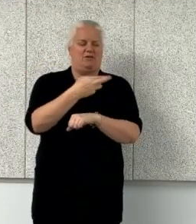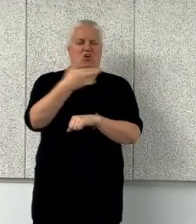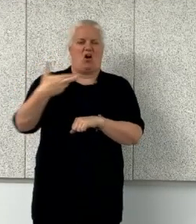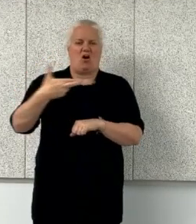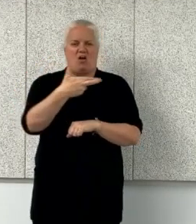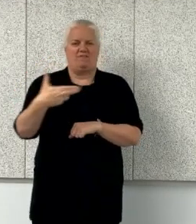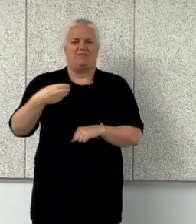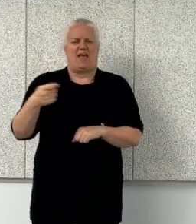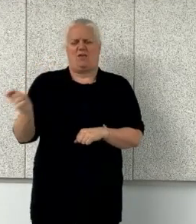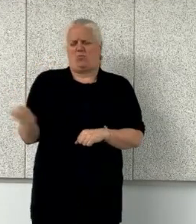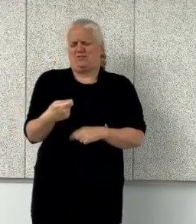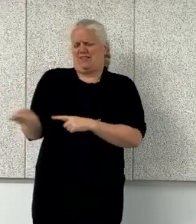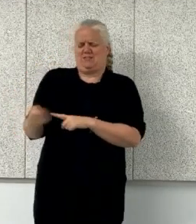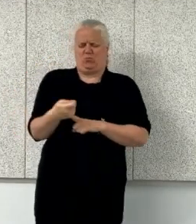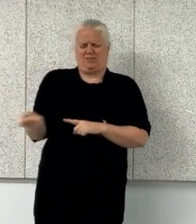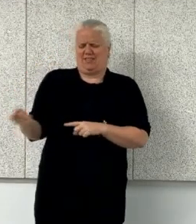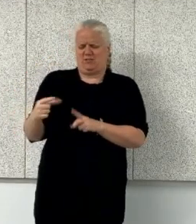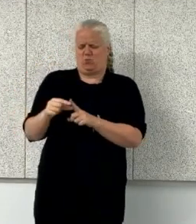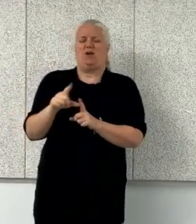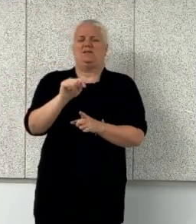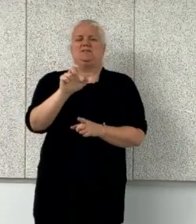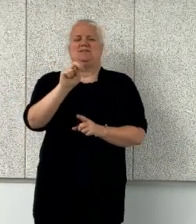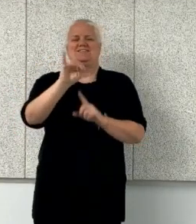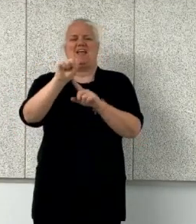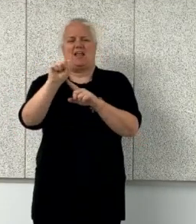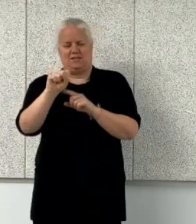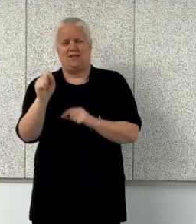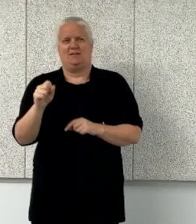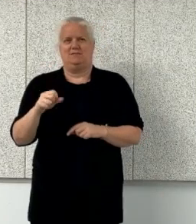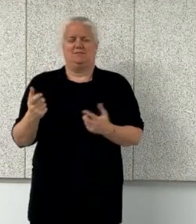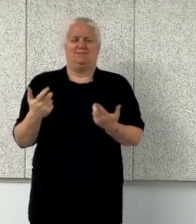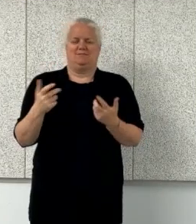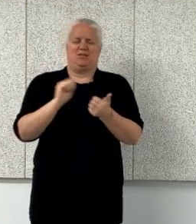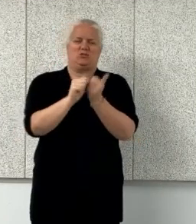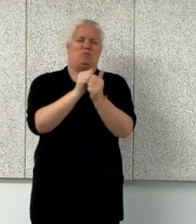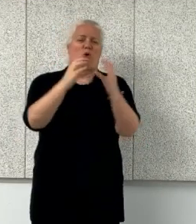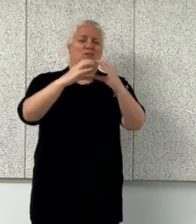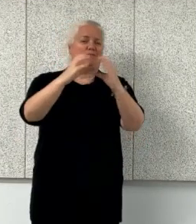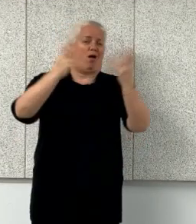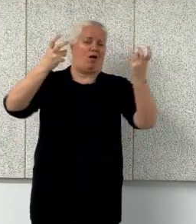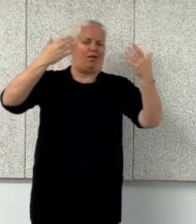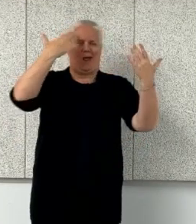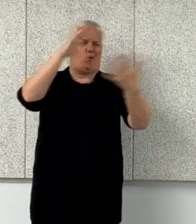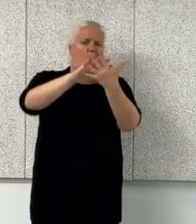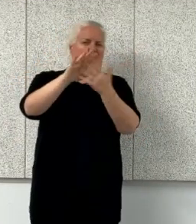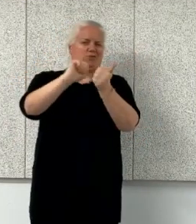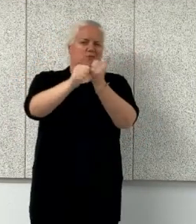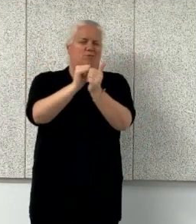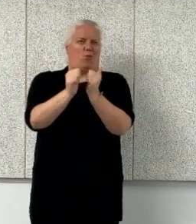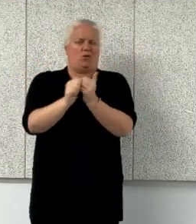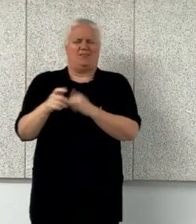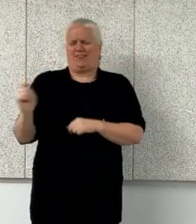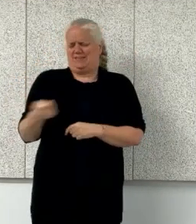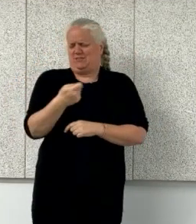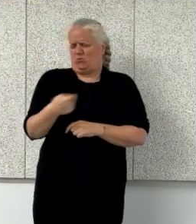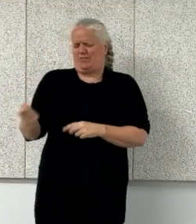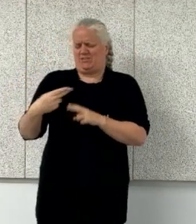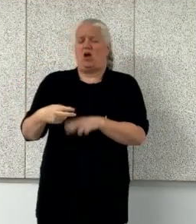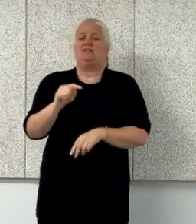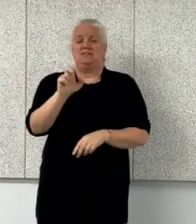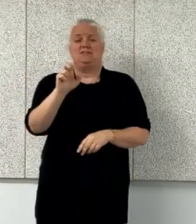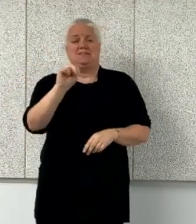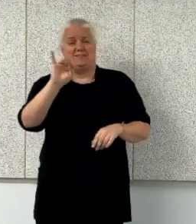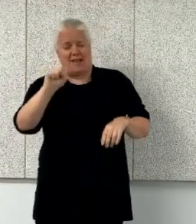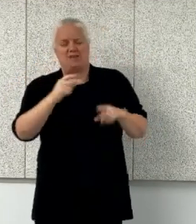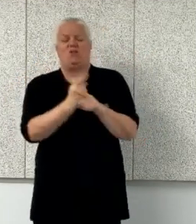watching. Sports ball. Yeah, that one. This is the stereotype of our artists. It